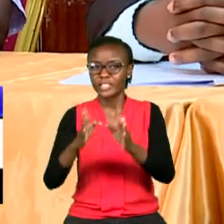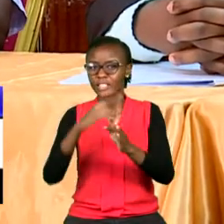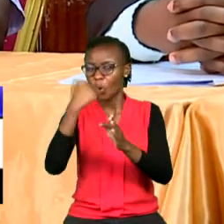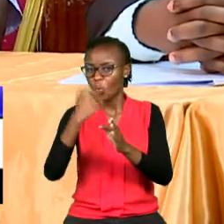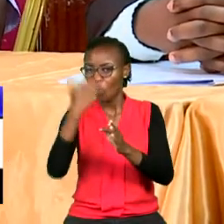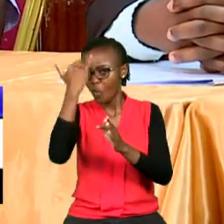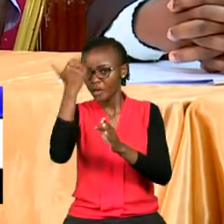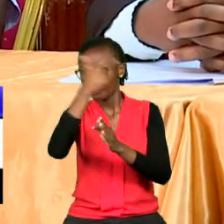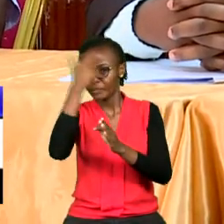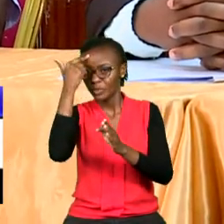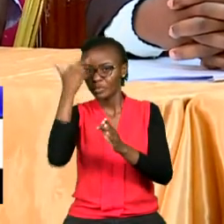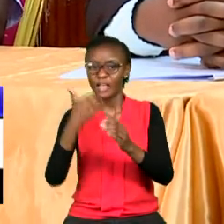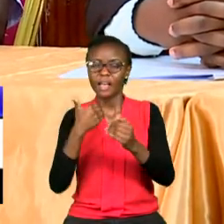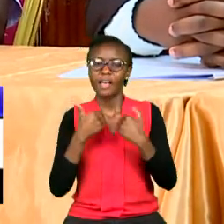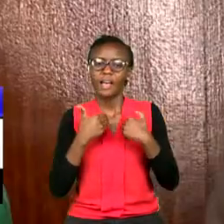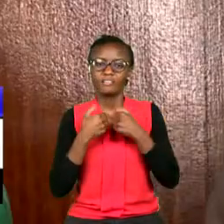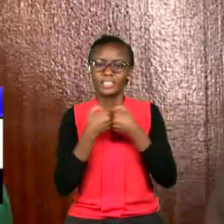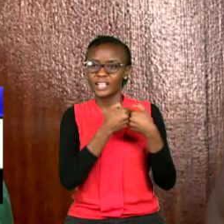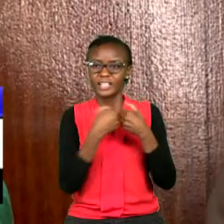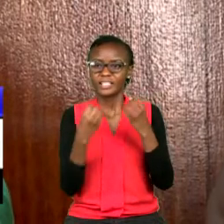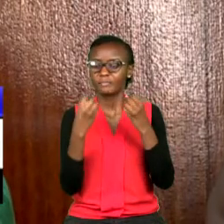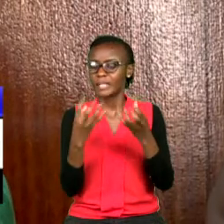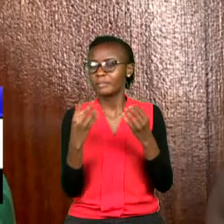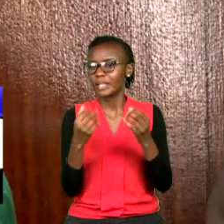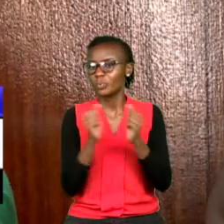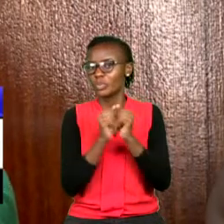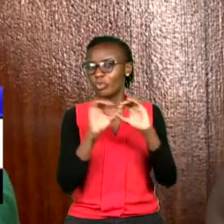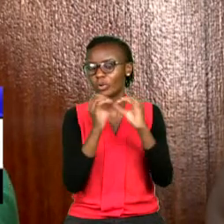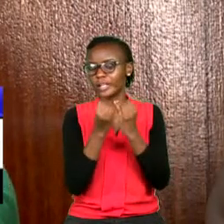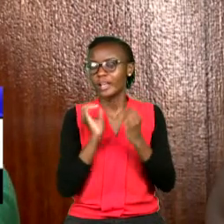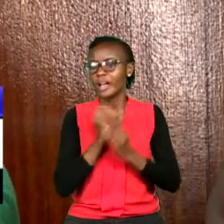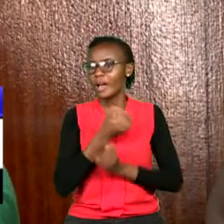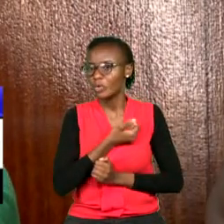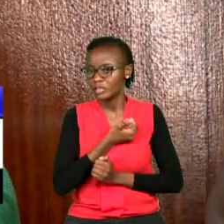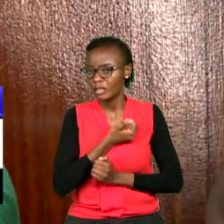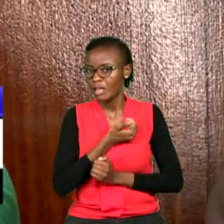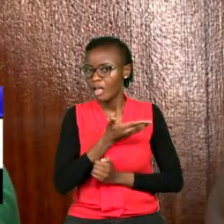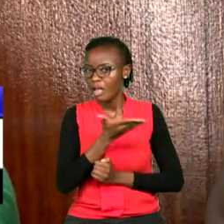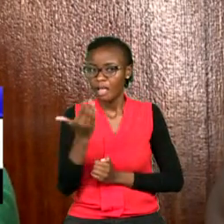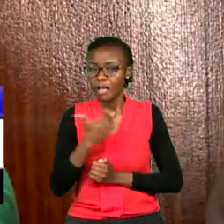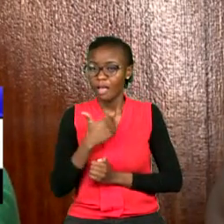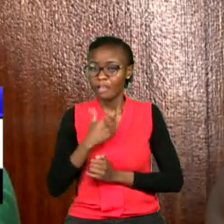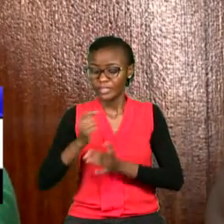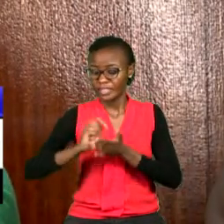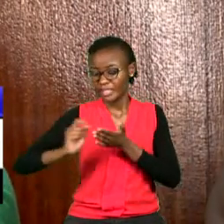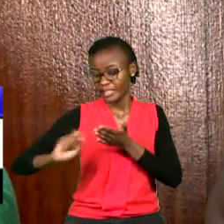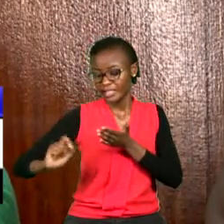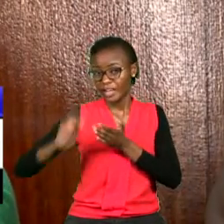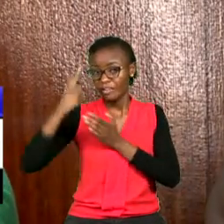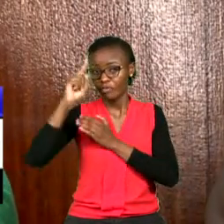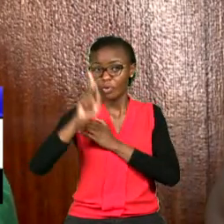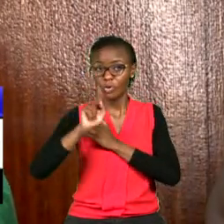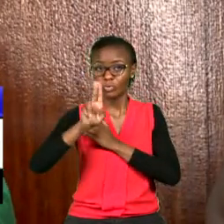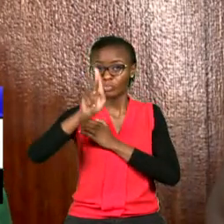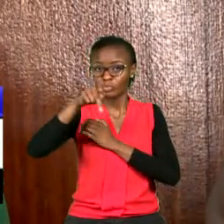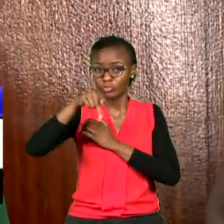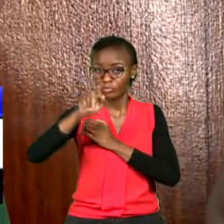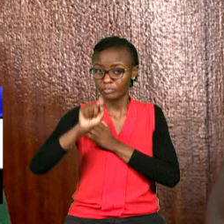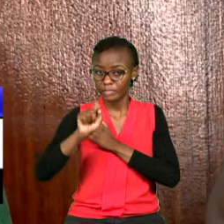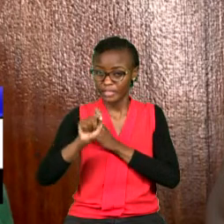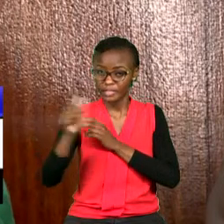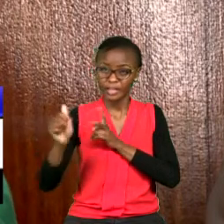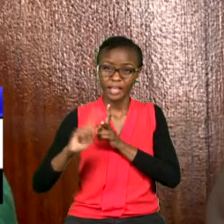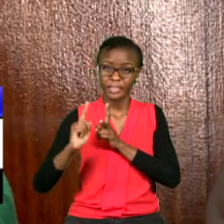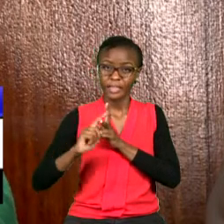the smooth handling of teachers' welfare. Having seen the so-called Secretary General Kupet and the Secretary